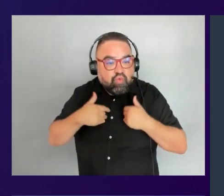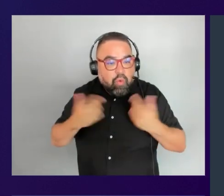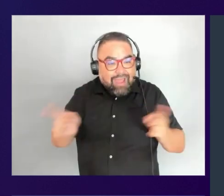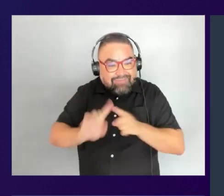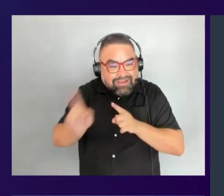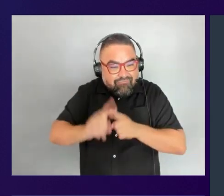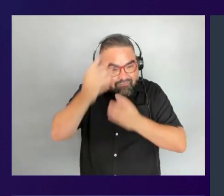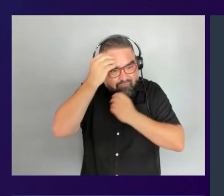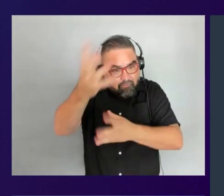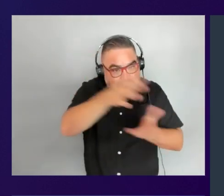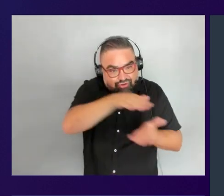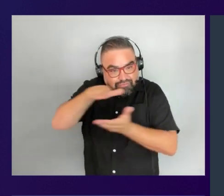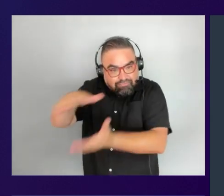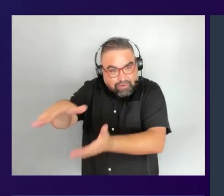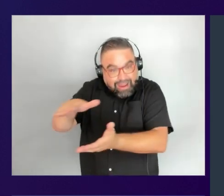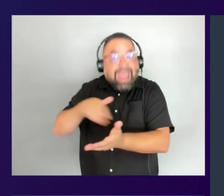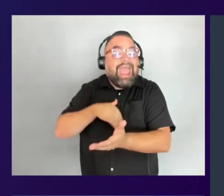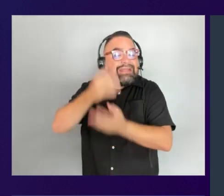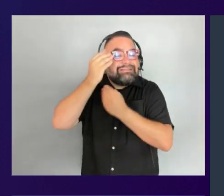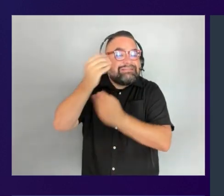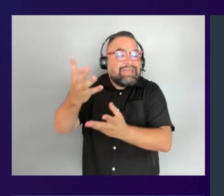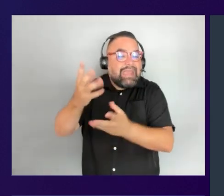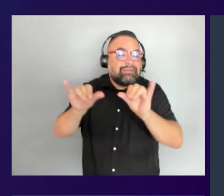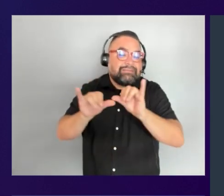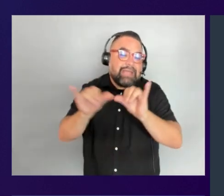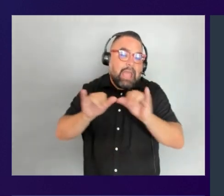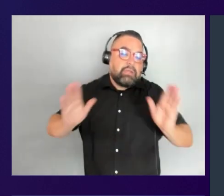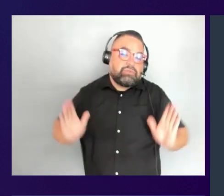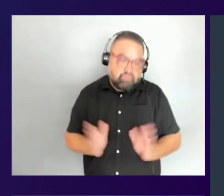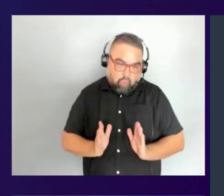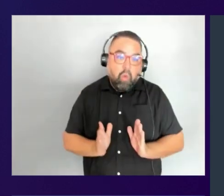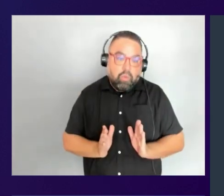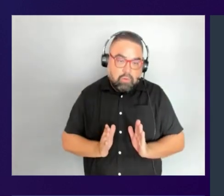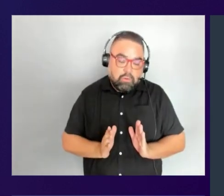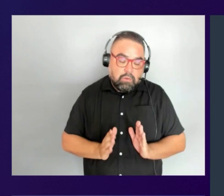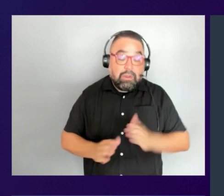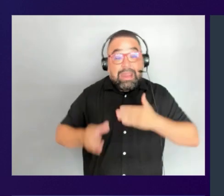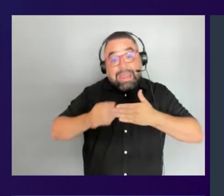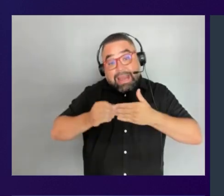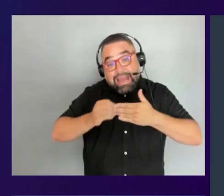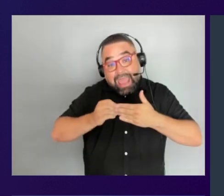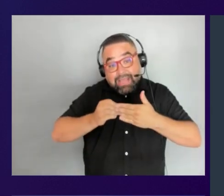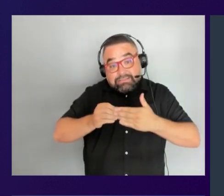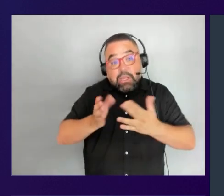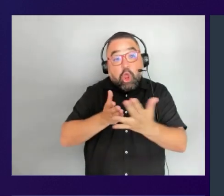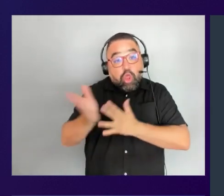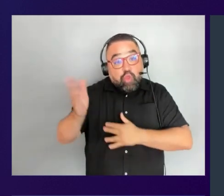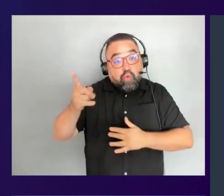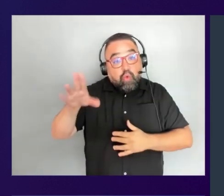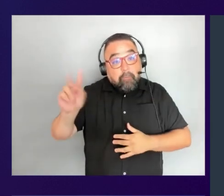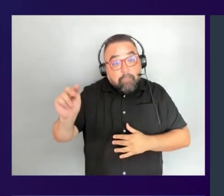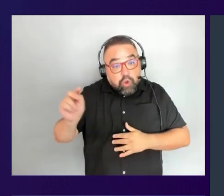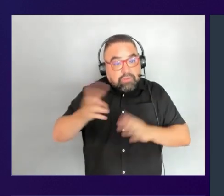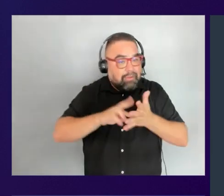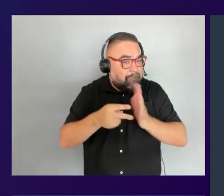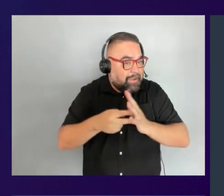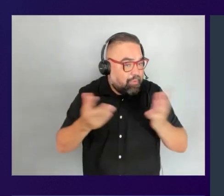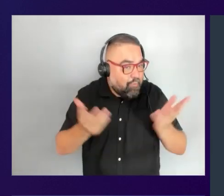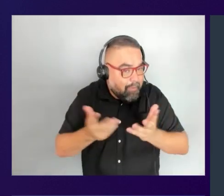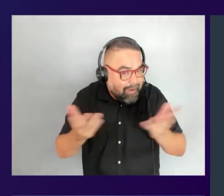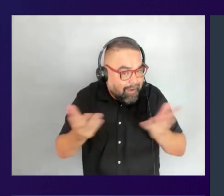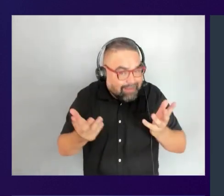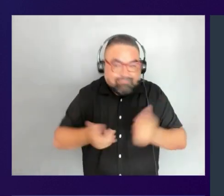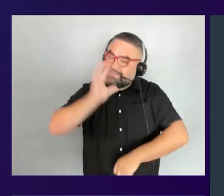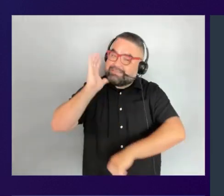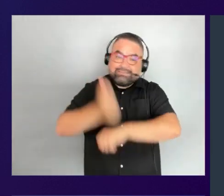data sizes are relatively small. Lastly, elastic throughput does not set a bandwidth